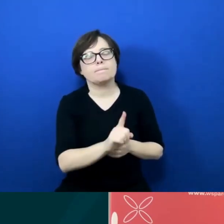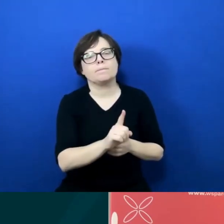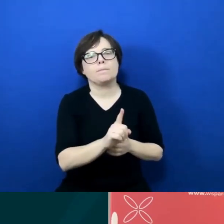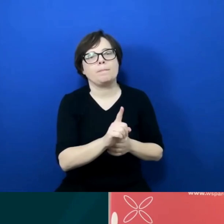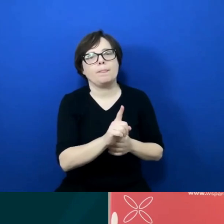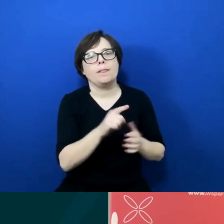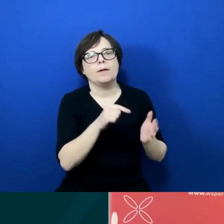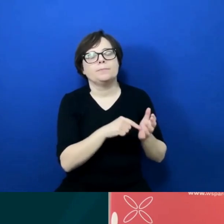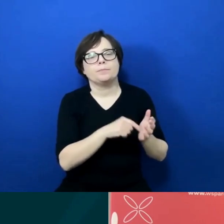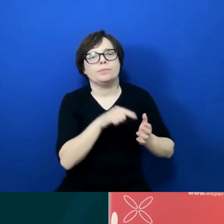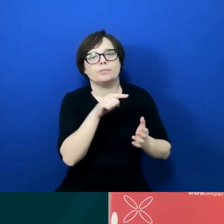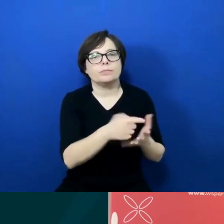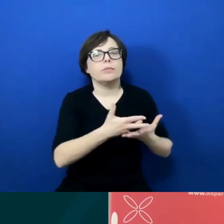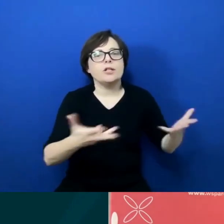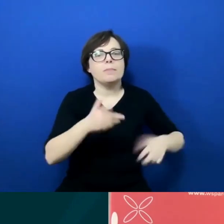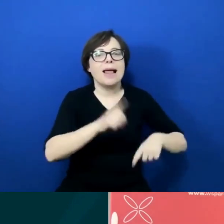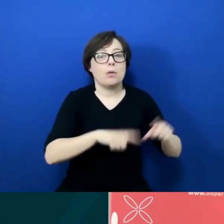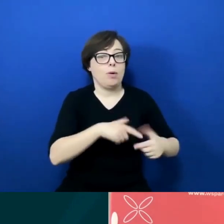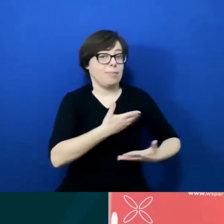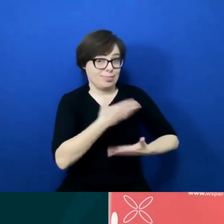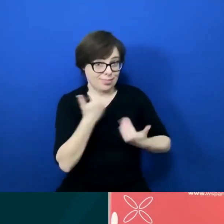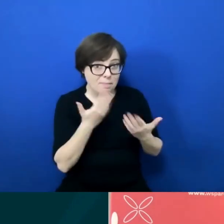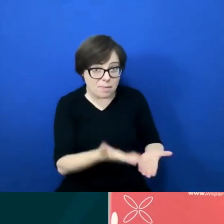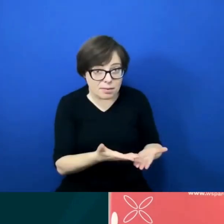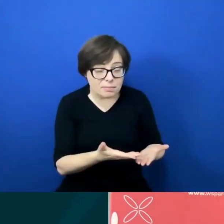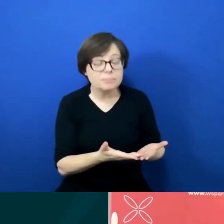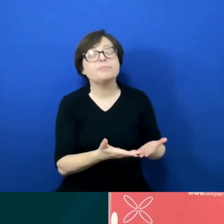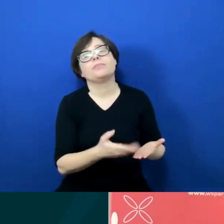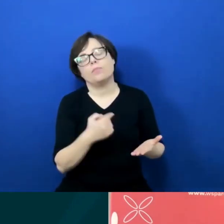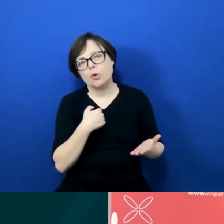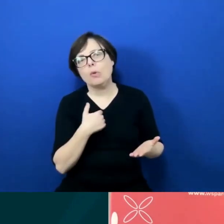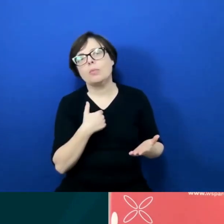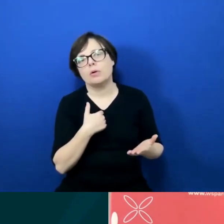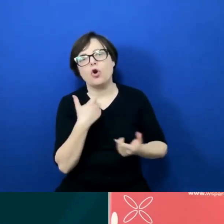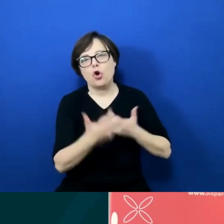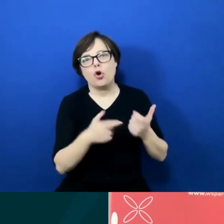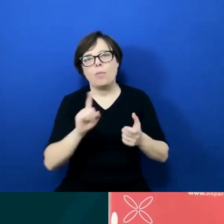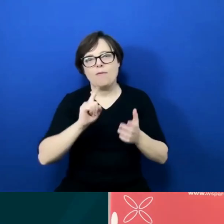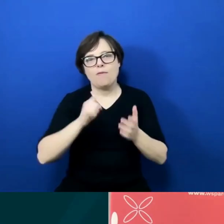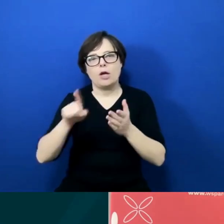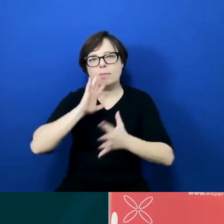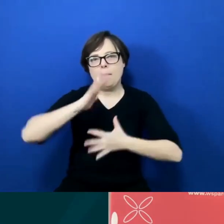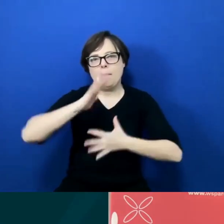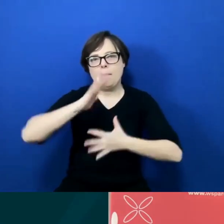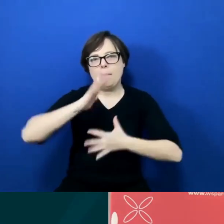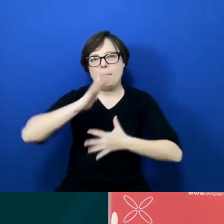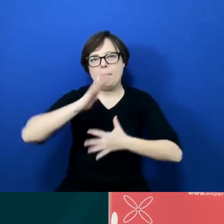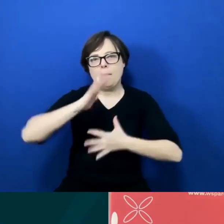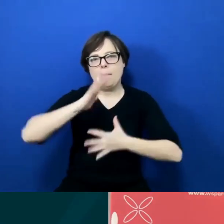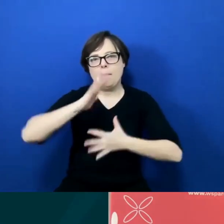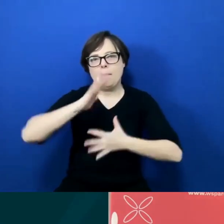plant into those kinds of structural substrates composed of 60% of stones and